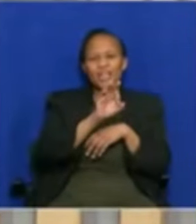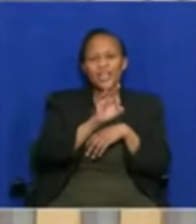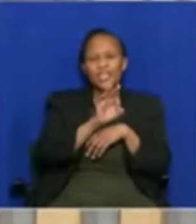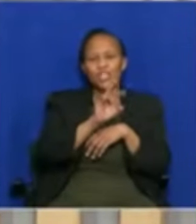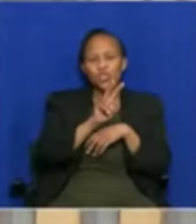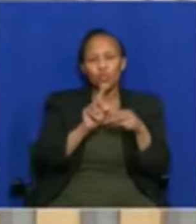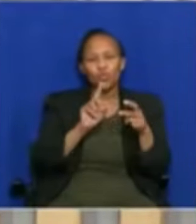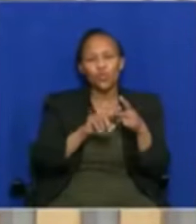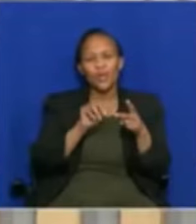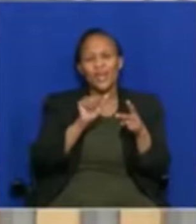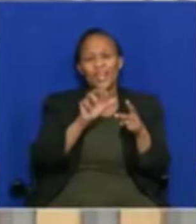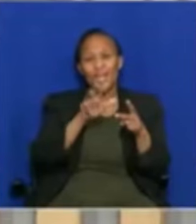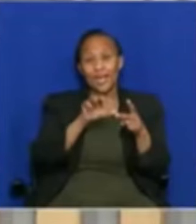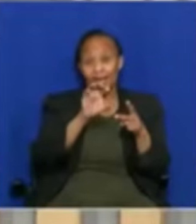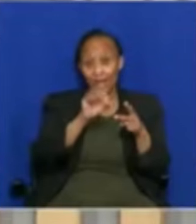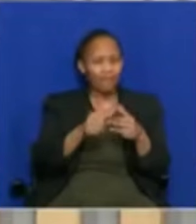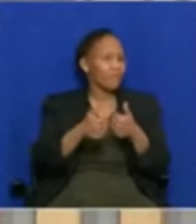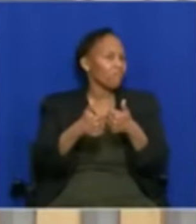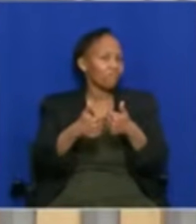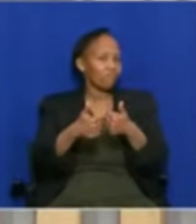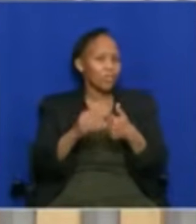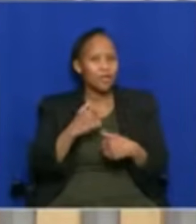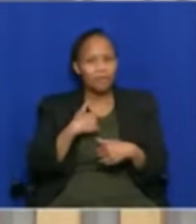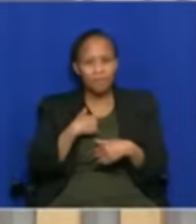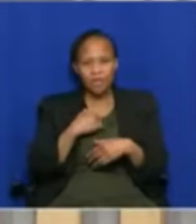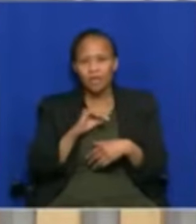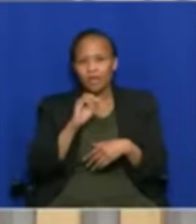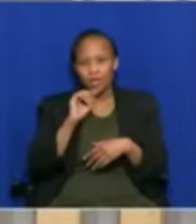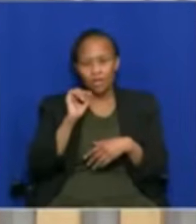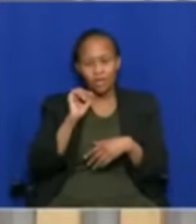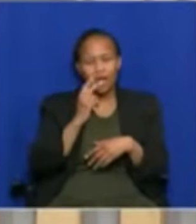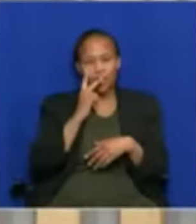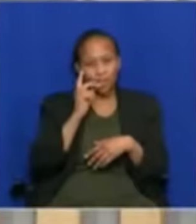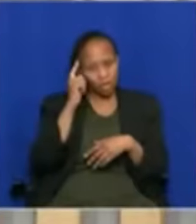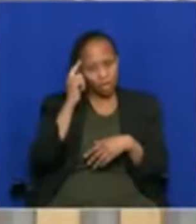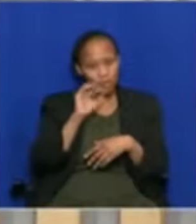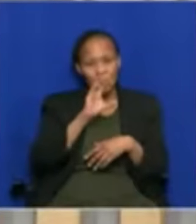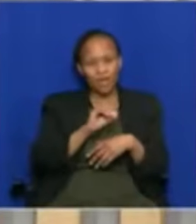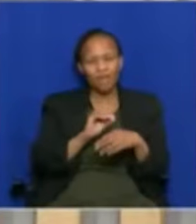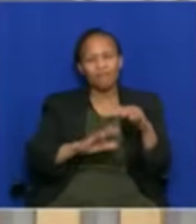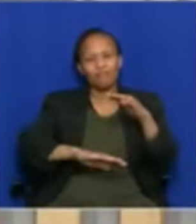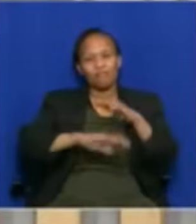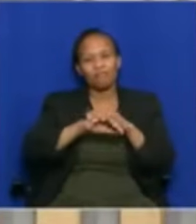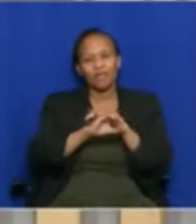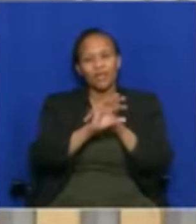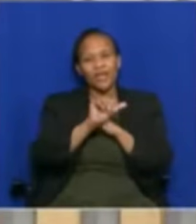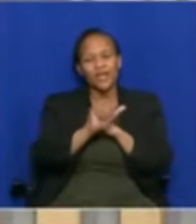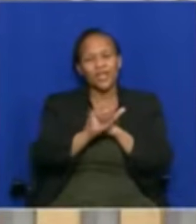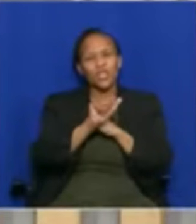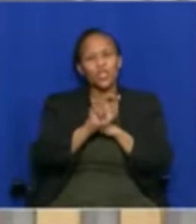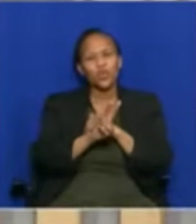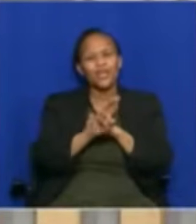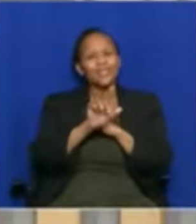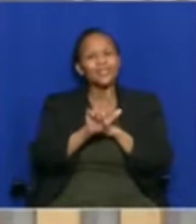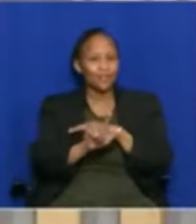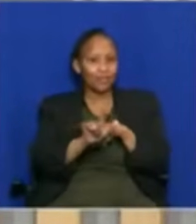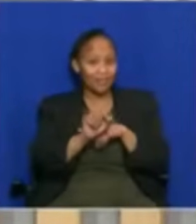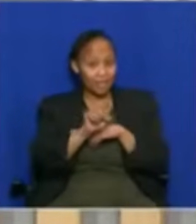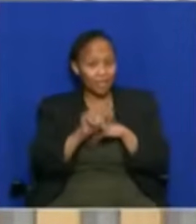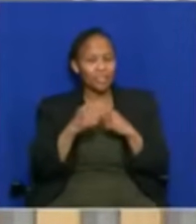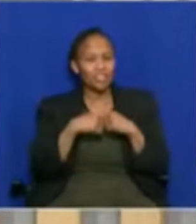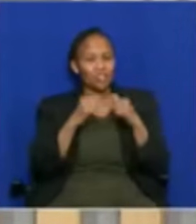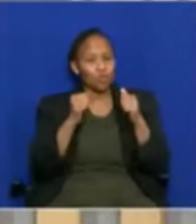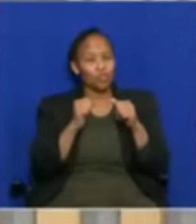the impression you only had up until 827. Okay. Because that's the first disclosure bundle, and then the remaining came on the